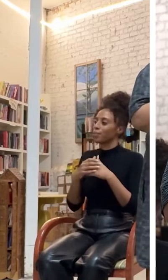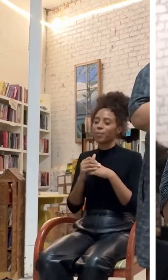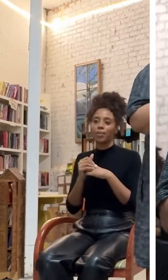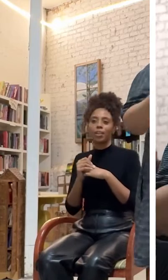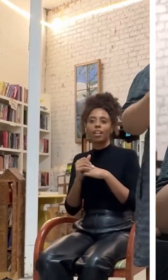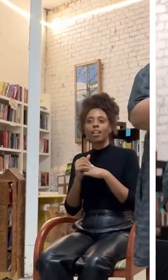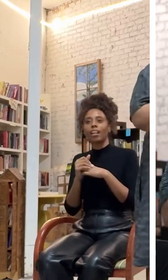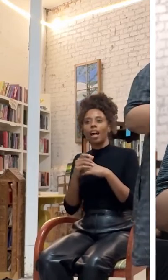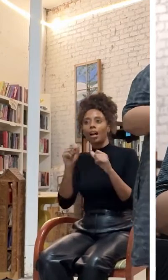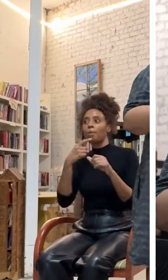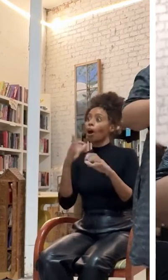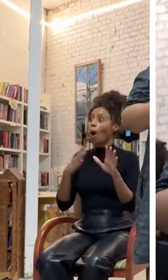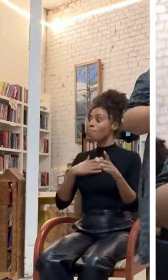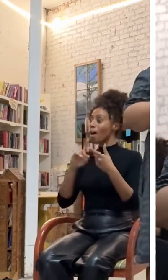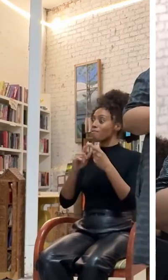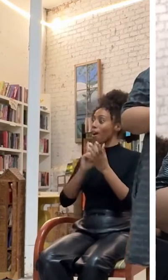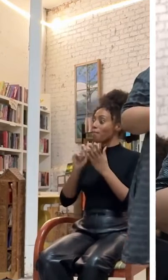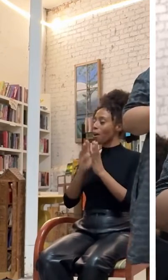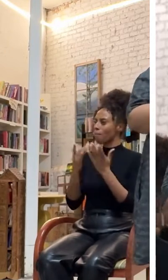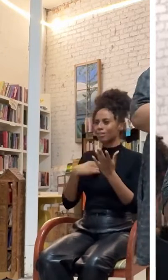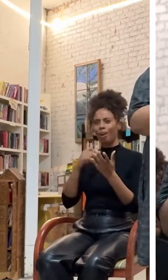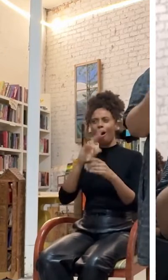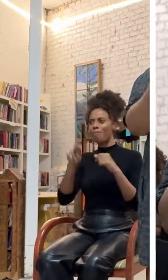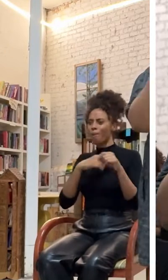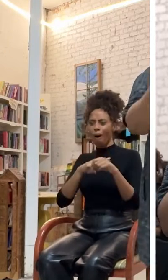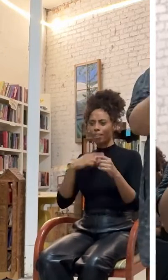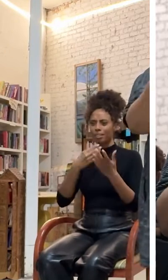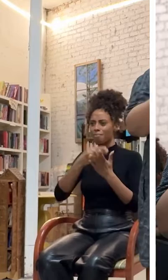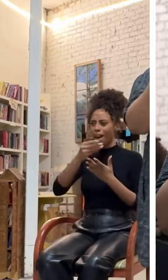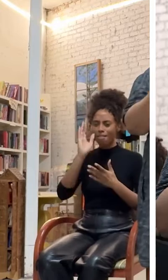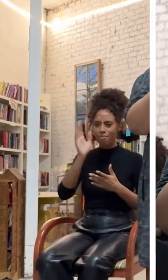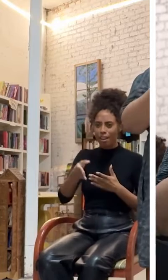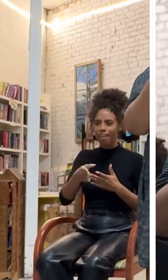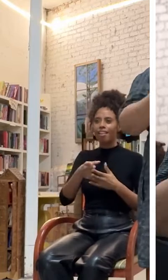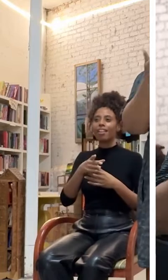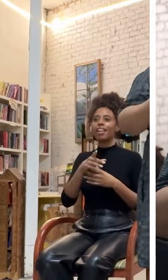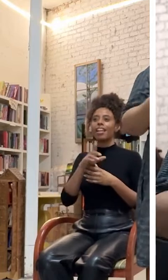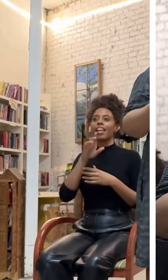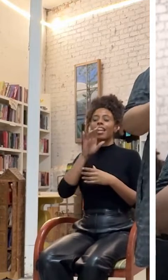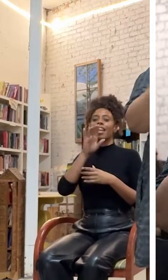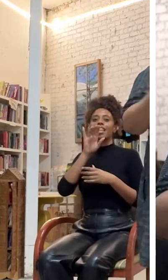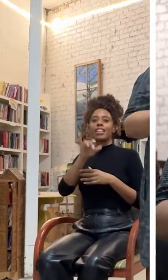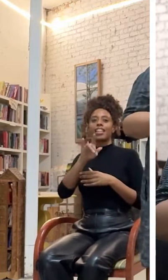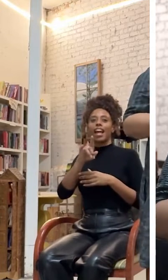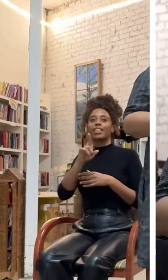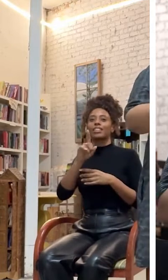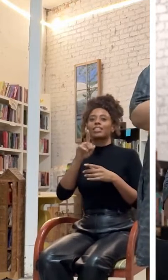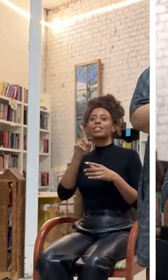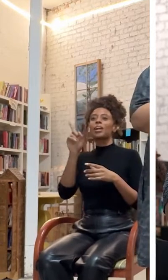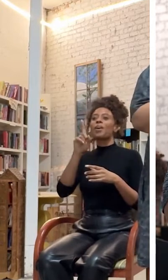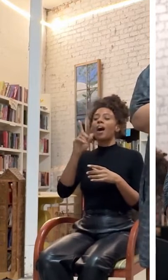And I get to be like, oh, my friend wrote a book, so of course I'm gonna buy it. That's like one of the places where I break my book bans because I ain't got no room.